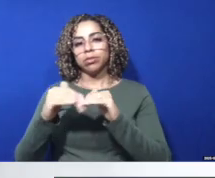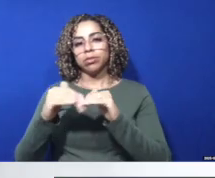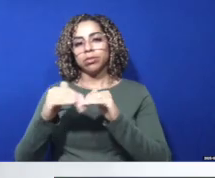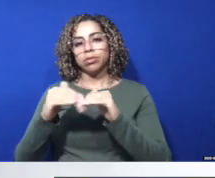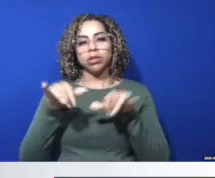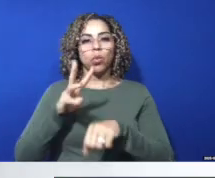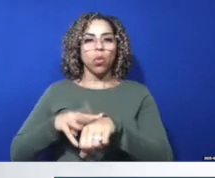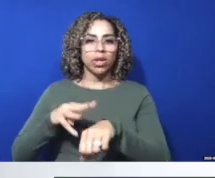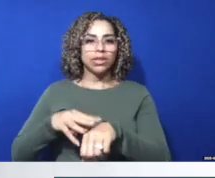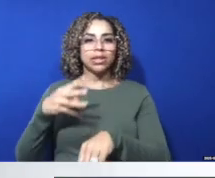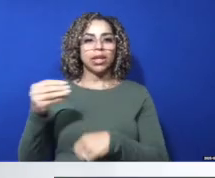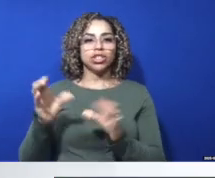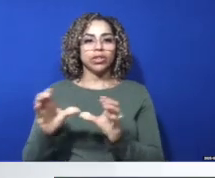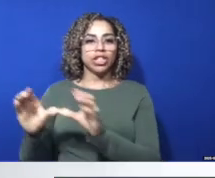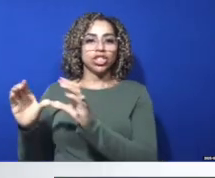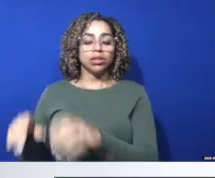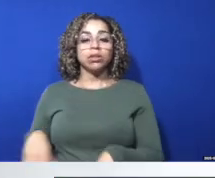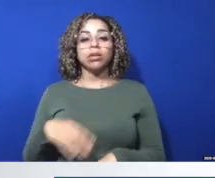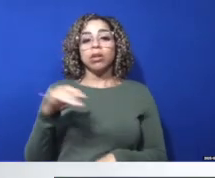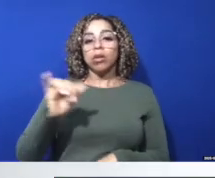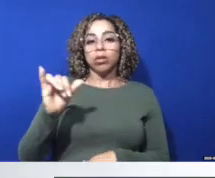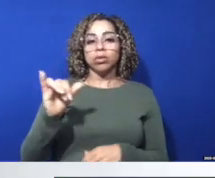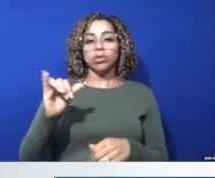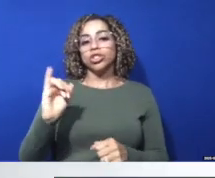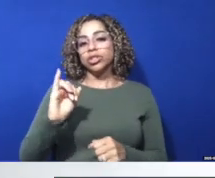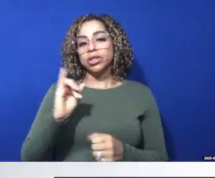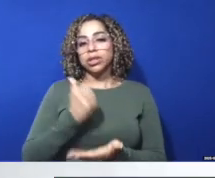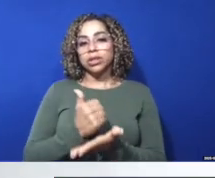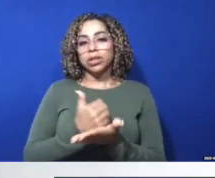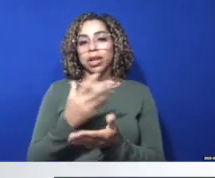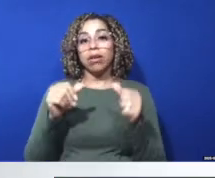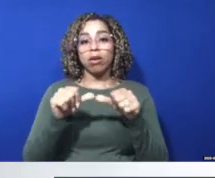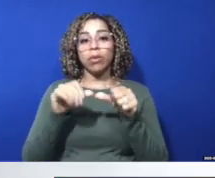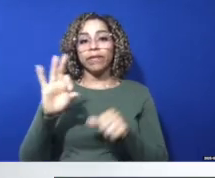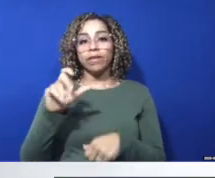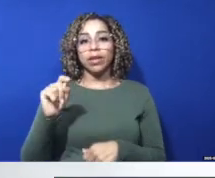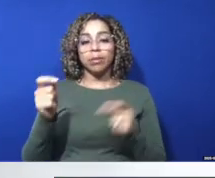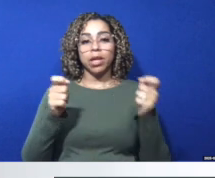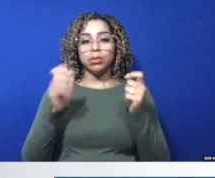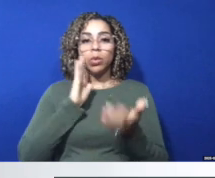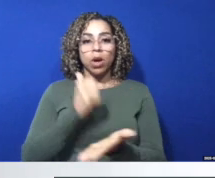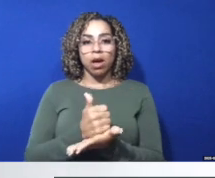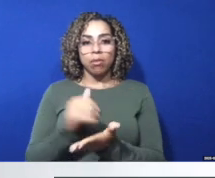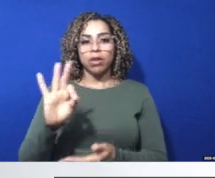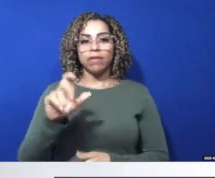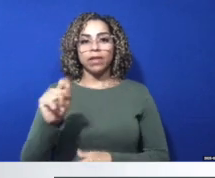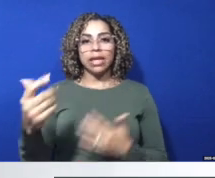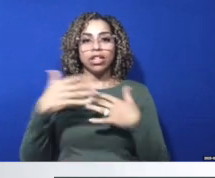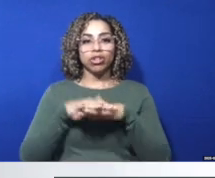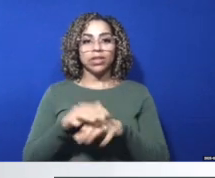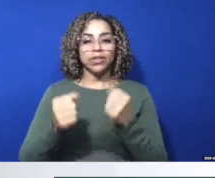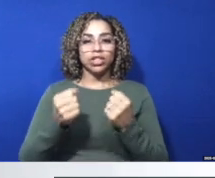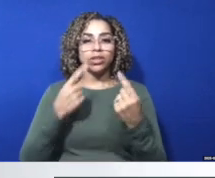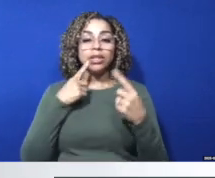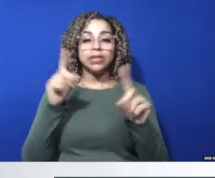Additionally, insurance assistance and ongoing fleet management would help fleets integrate these vehicles successfully. Staff